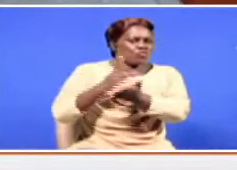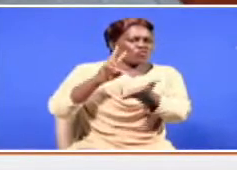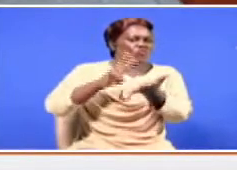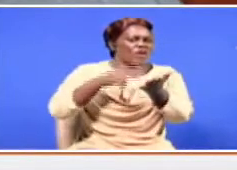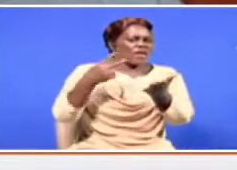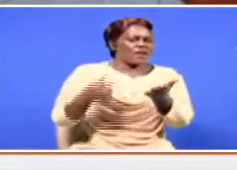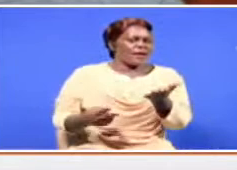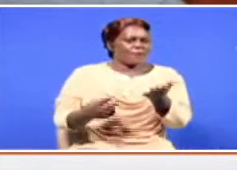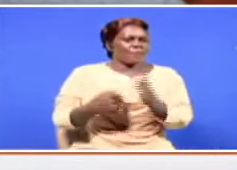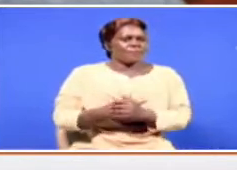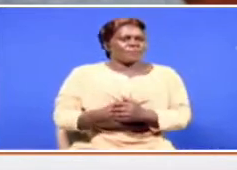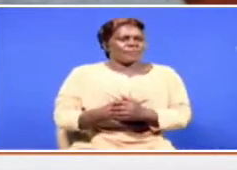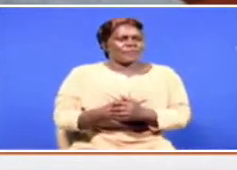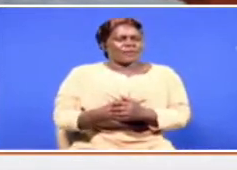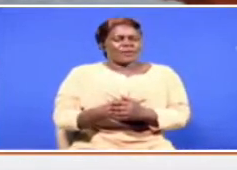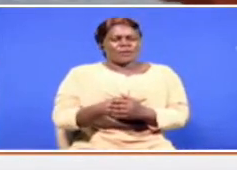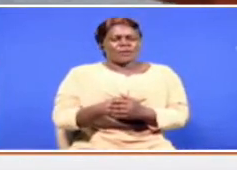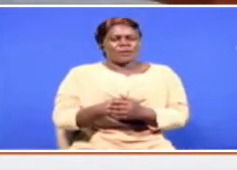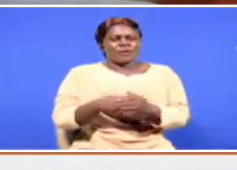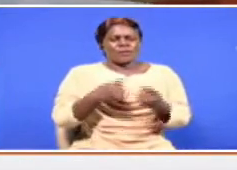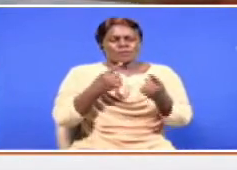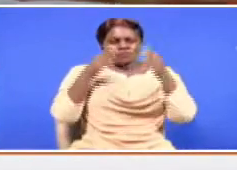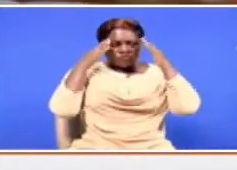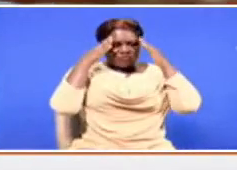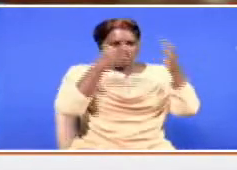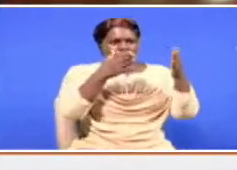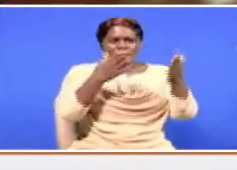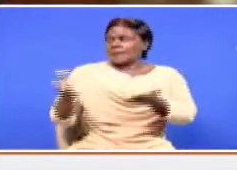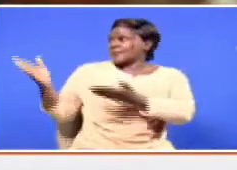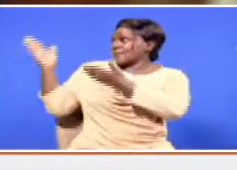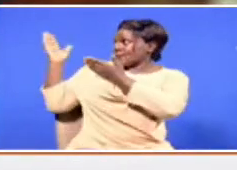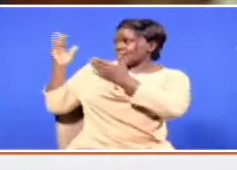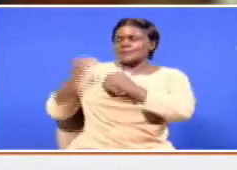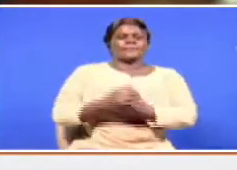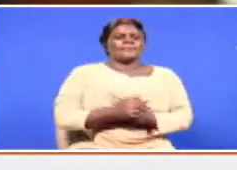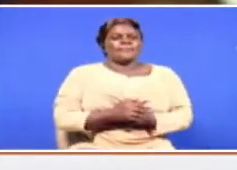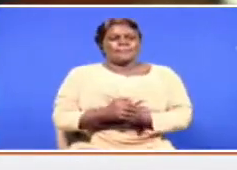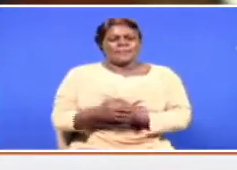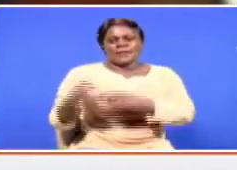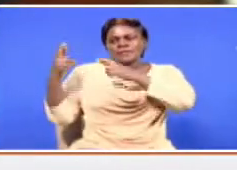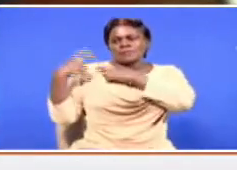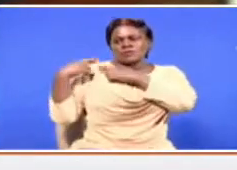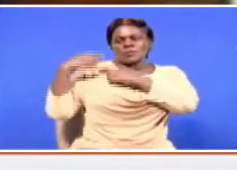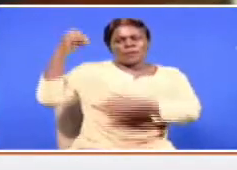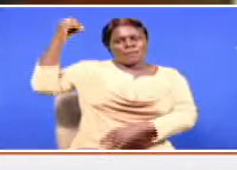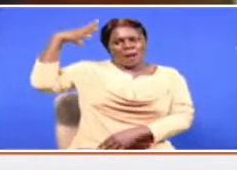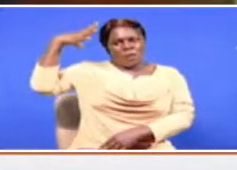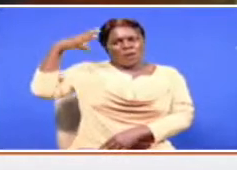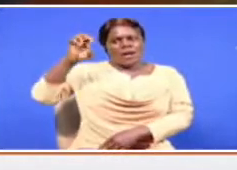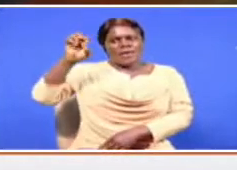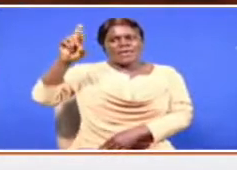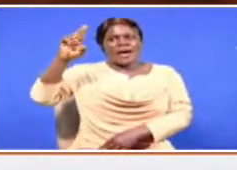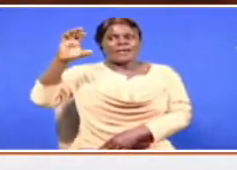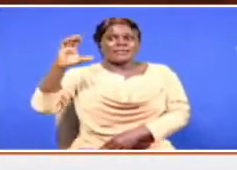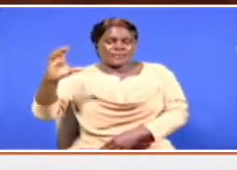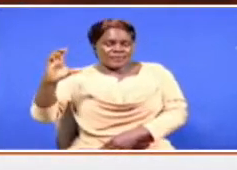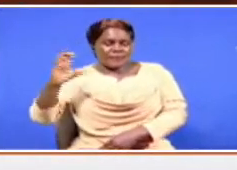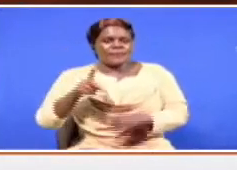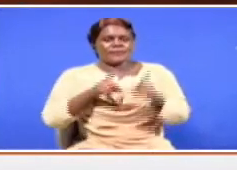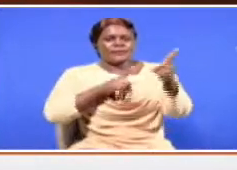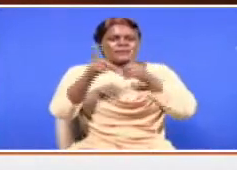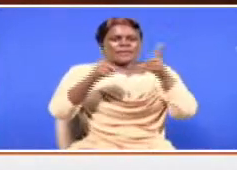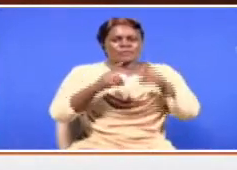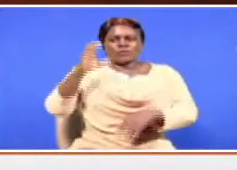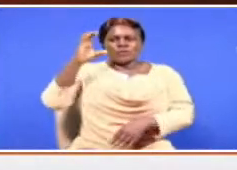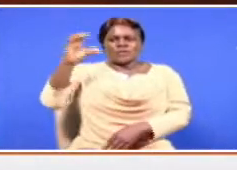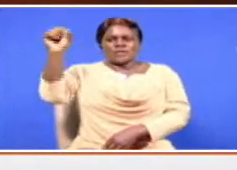failure? Among those put on the spot are cabinet secretaries in charge of energy, David Chirchir, transport